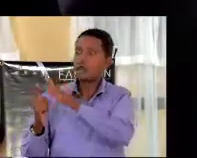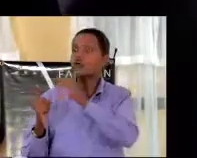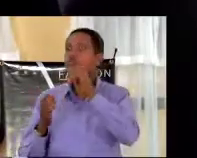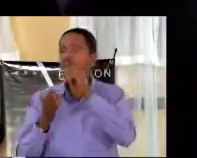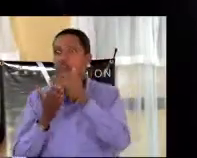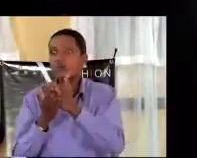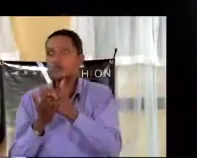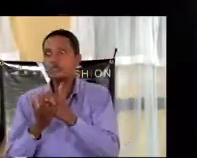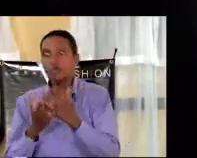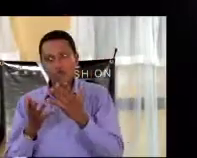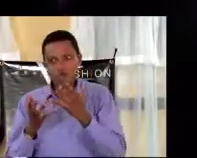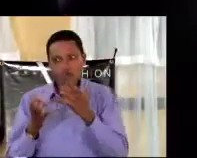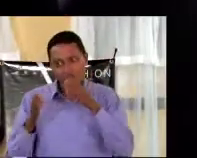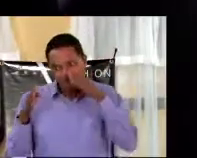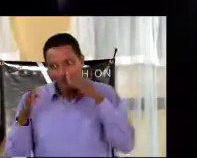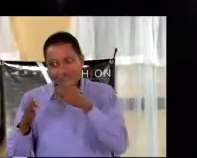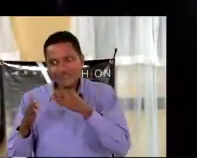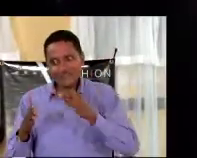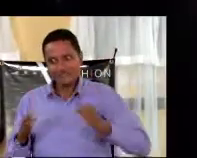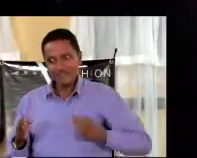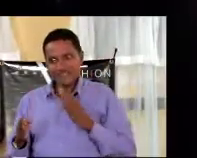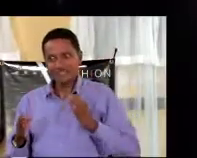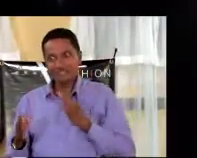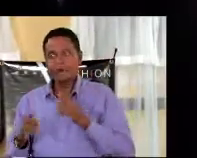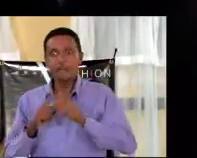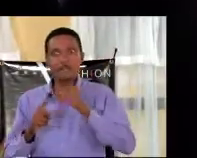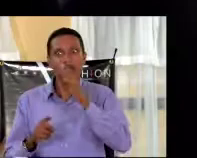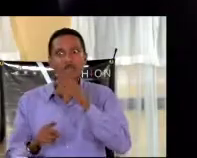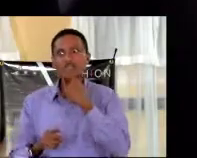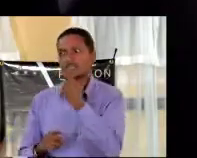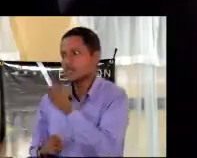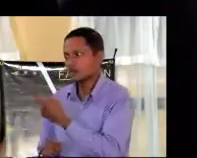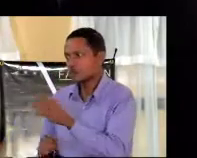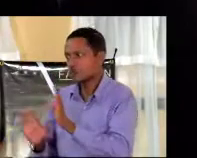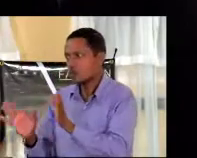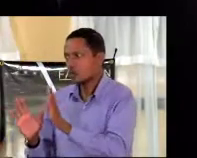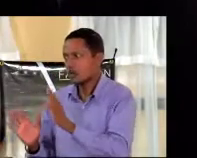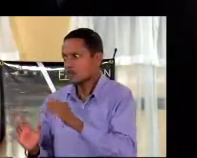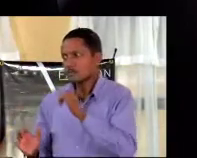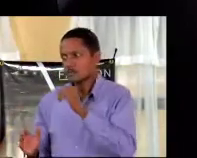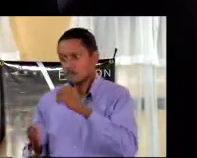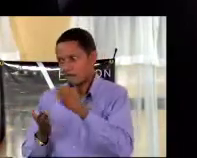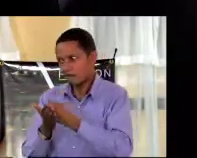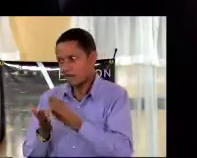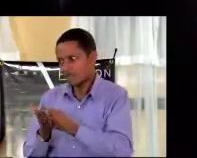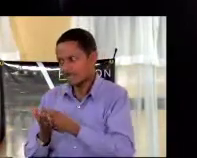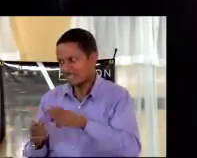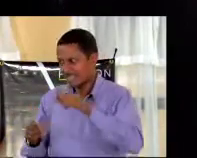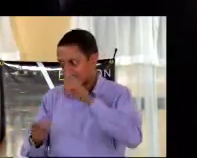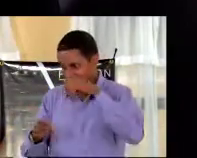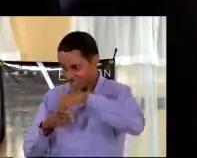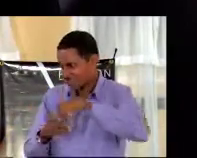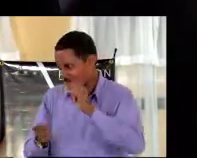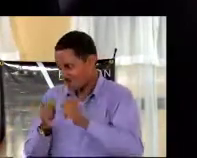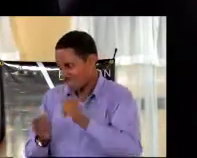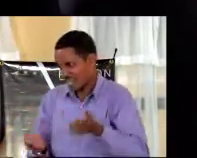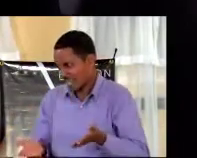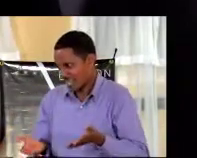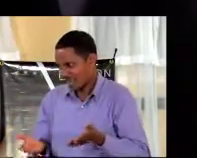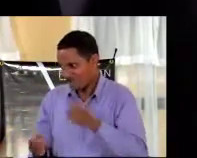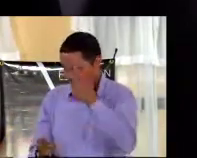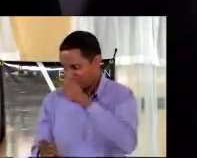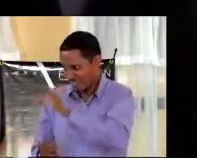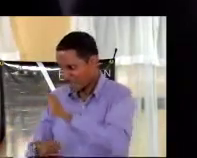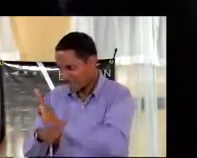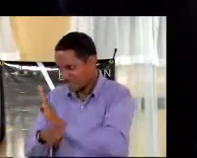fashion and wants to pursue fashion. But her mother said to her, no, there's no money in that in Trinidad. There's no value in that in Trinidad.